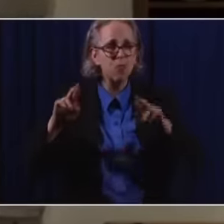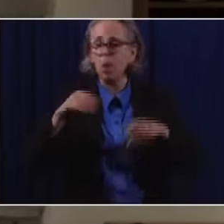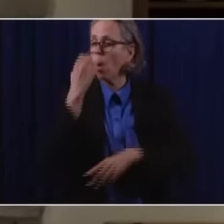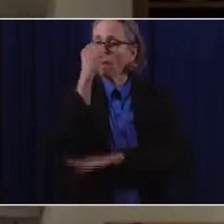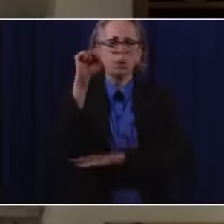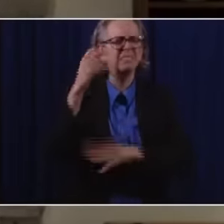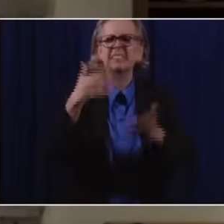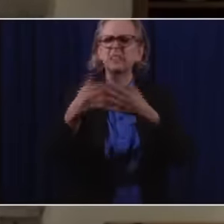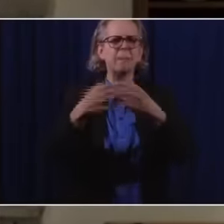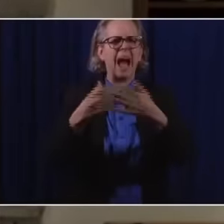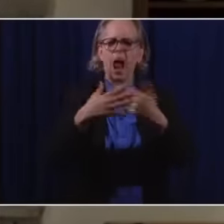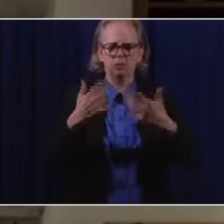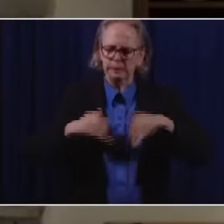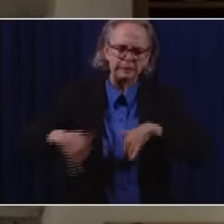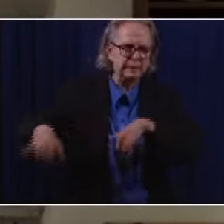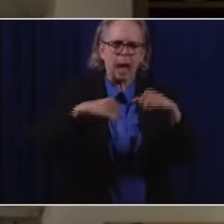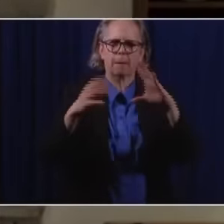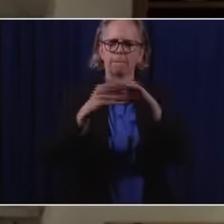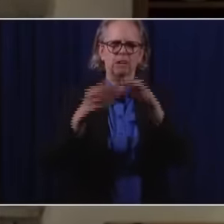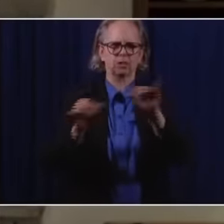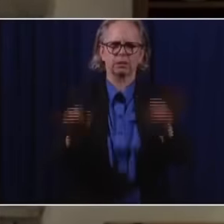protect the other person, protect yourself.